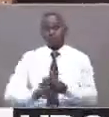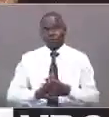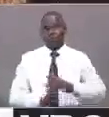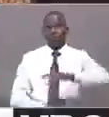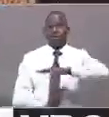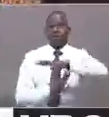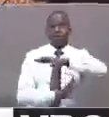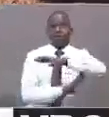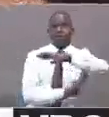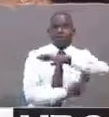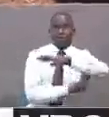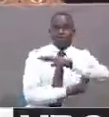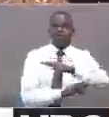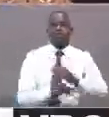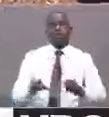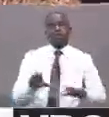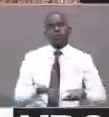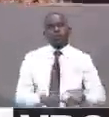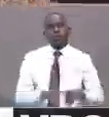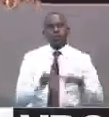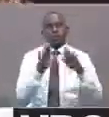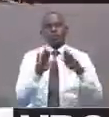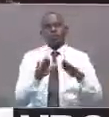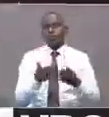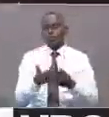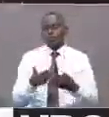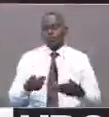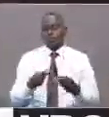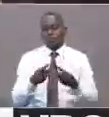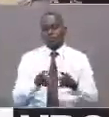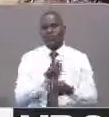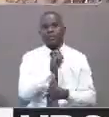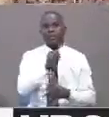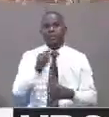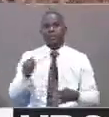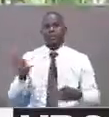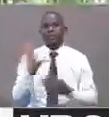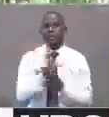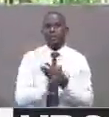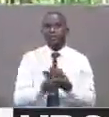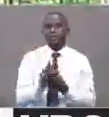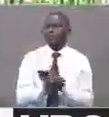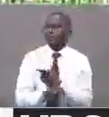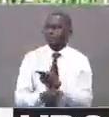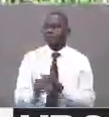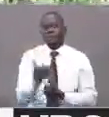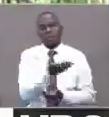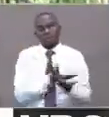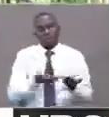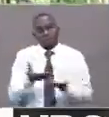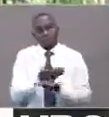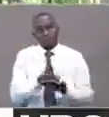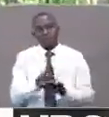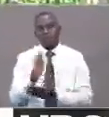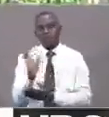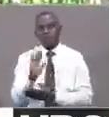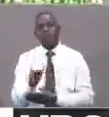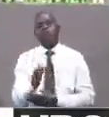bridges that have been washed away before the whole exercise is rolled out in the entire district. As we discussed from the committee,